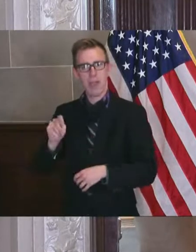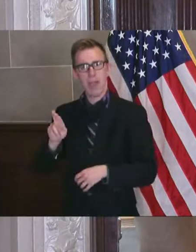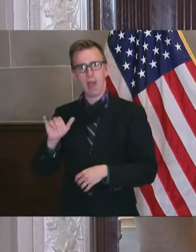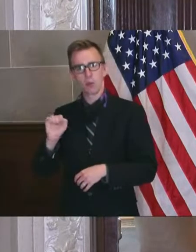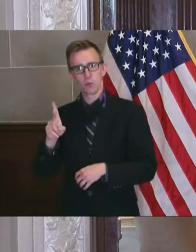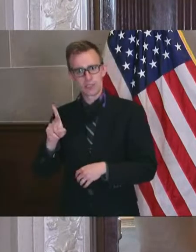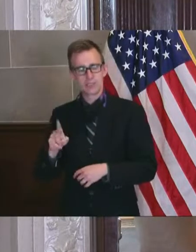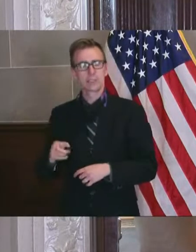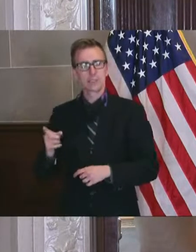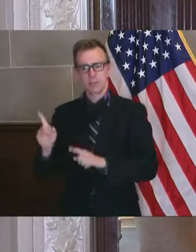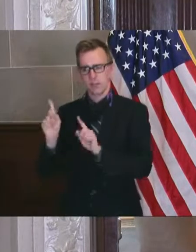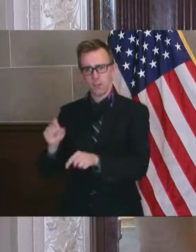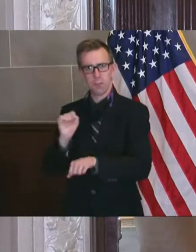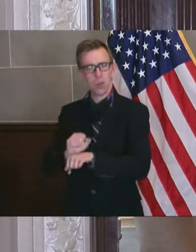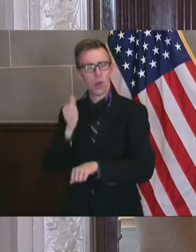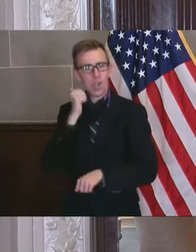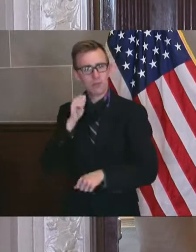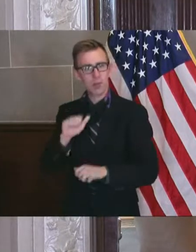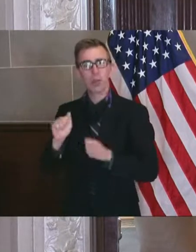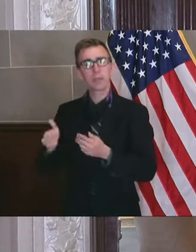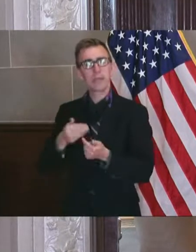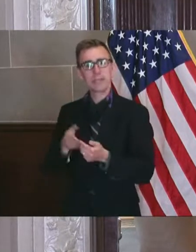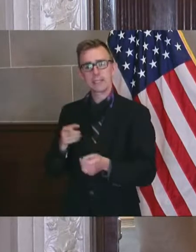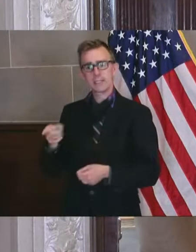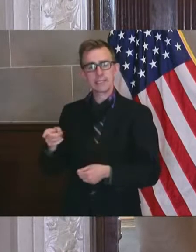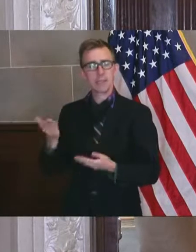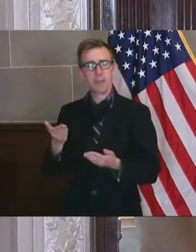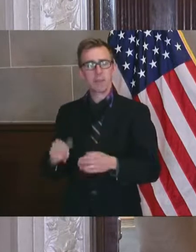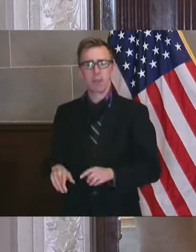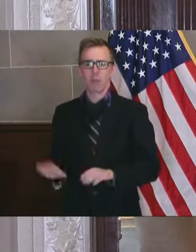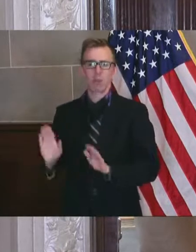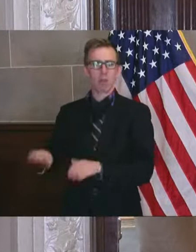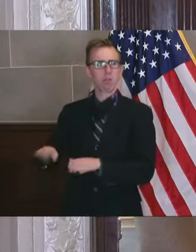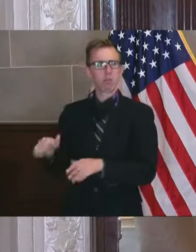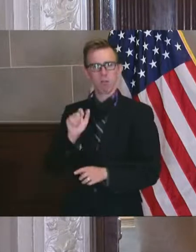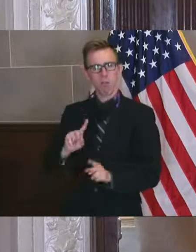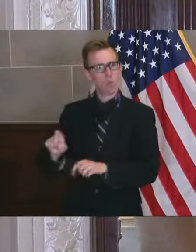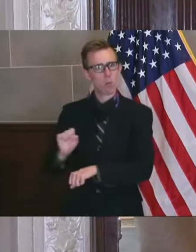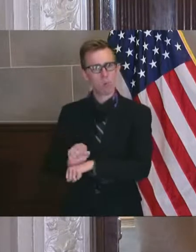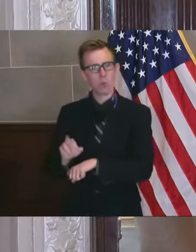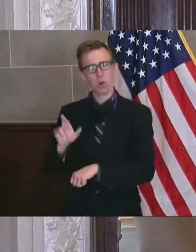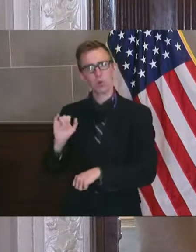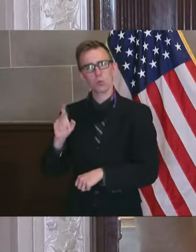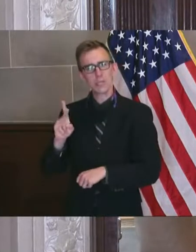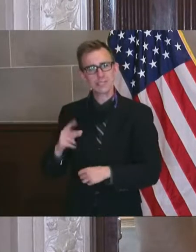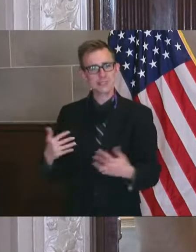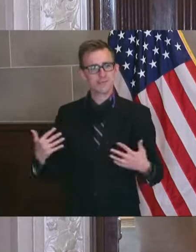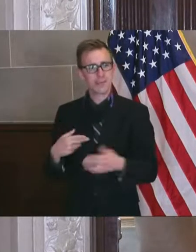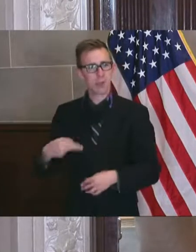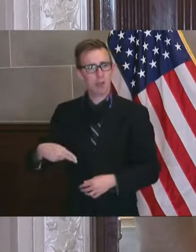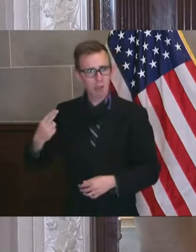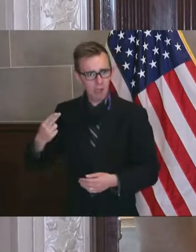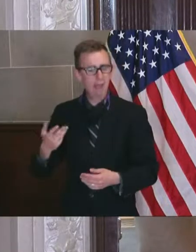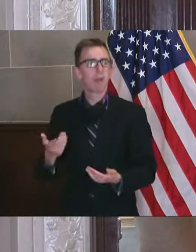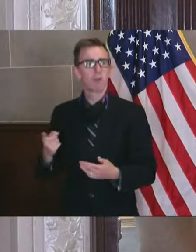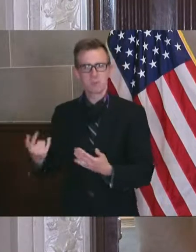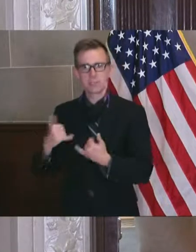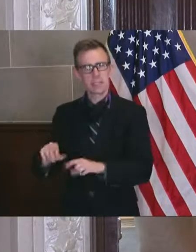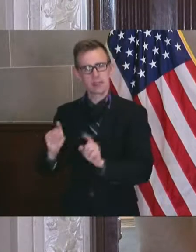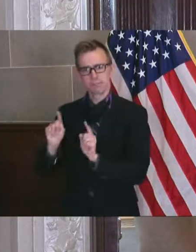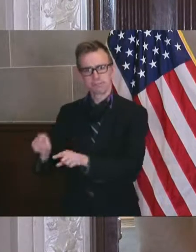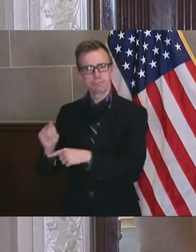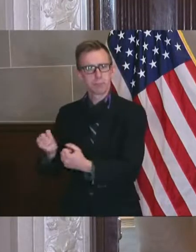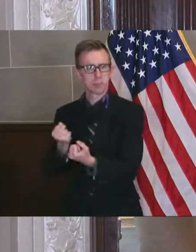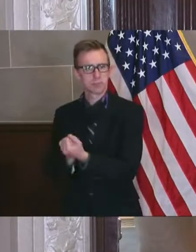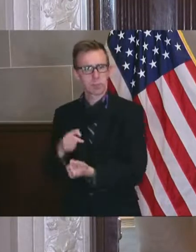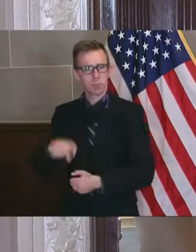day, when it would have been much easier for them maybe not to come in because of the risk and the fear they had, but they continue to support this